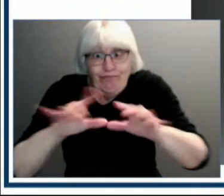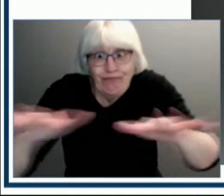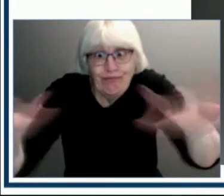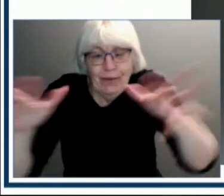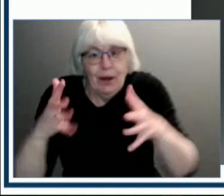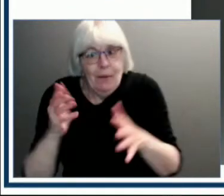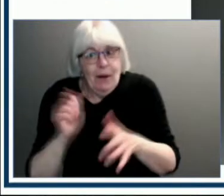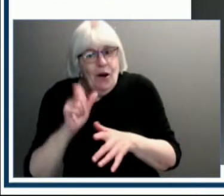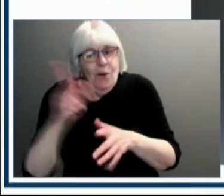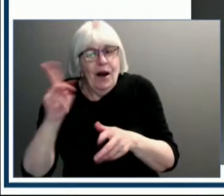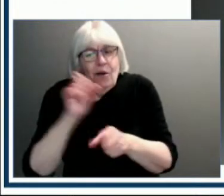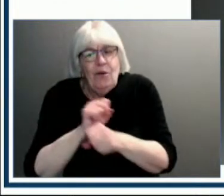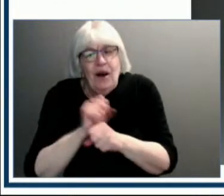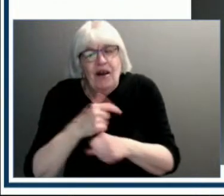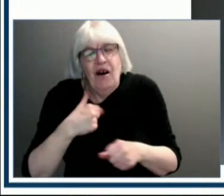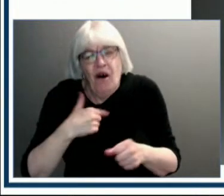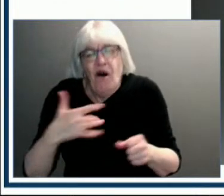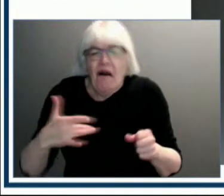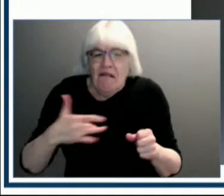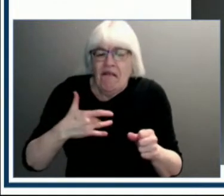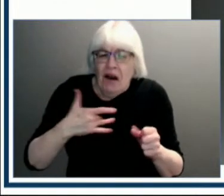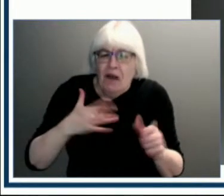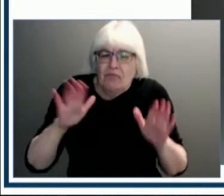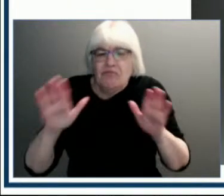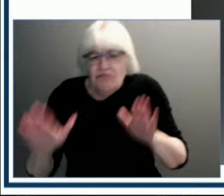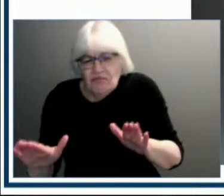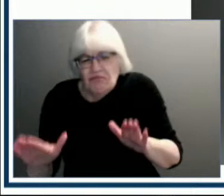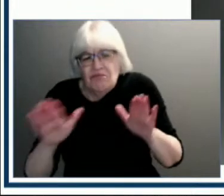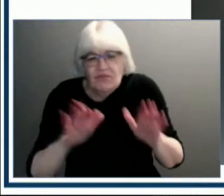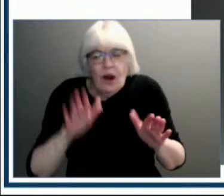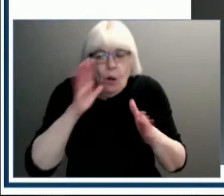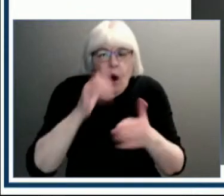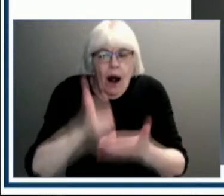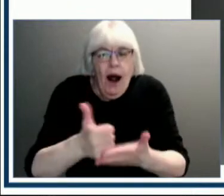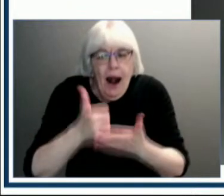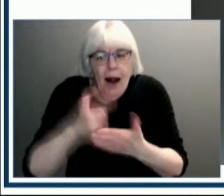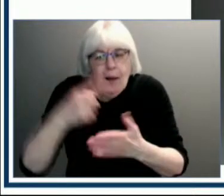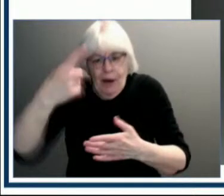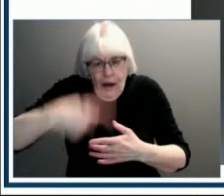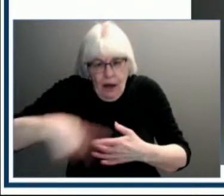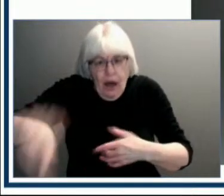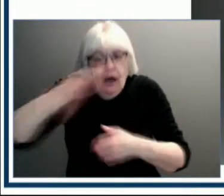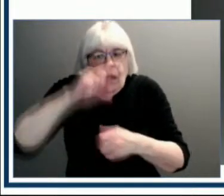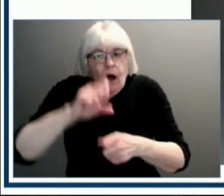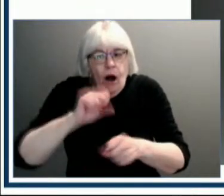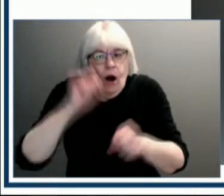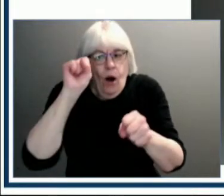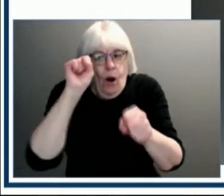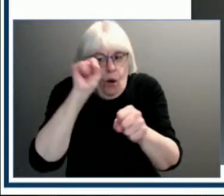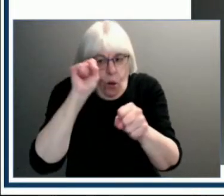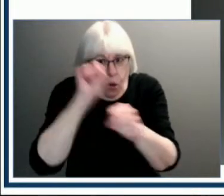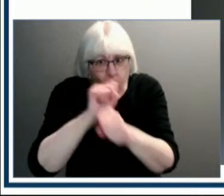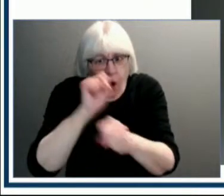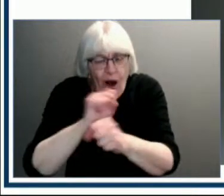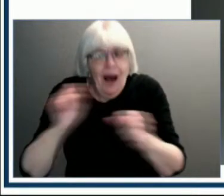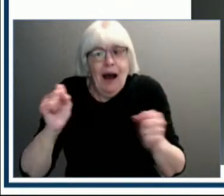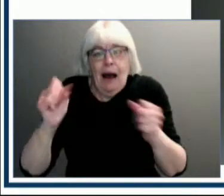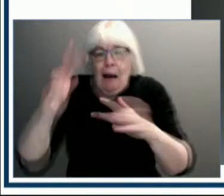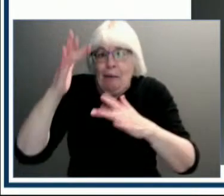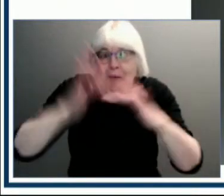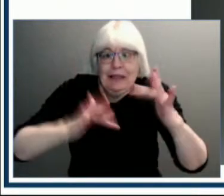an acceptable risk that will help minimize the overall impacts this wave is having on people, families,